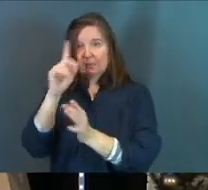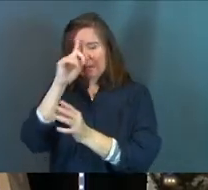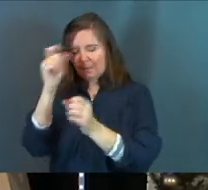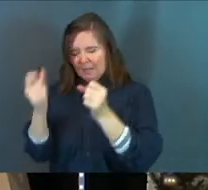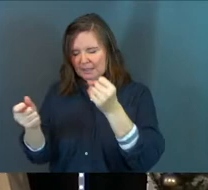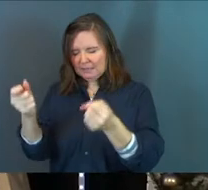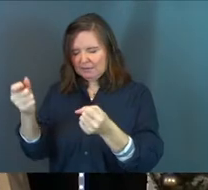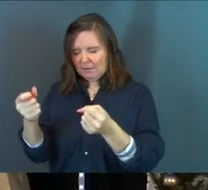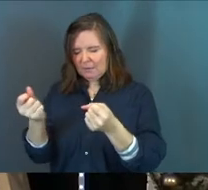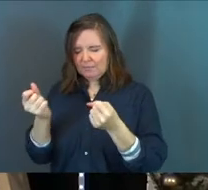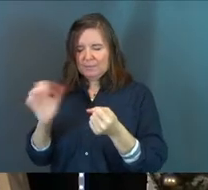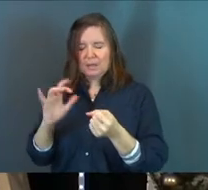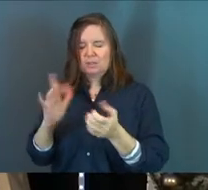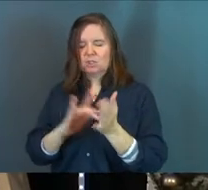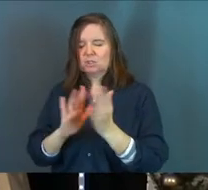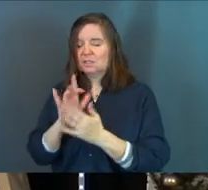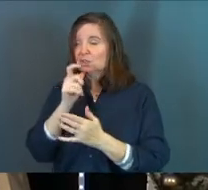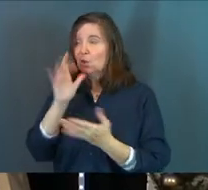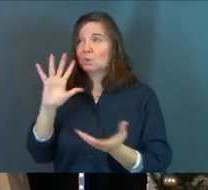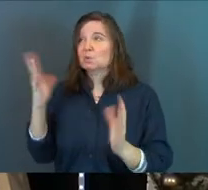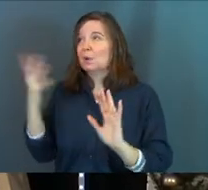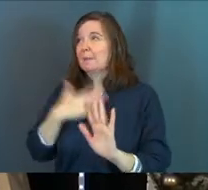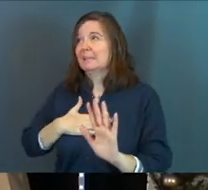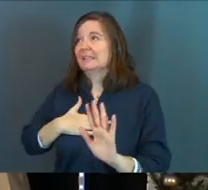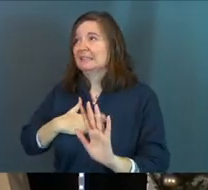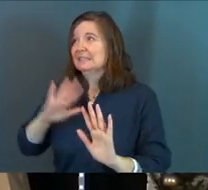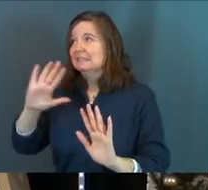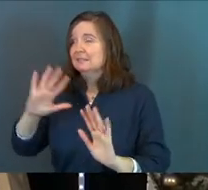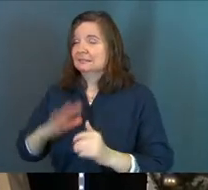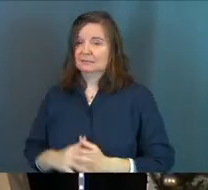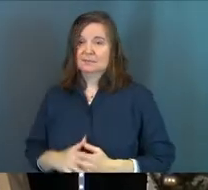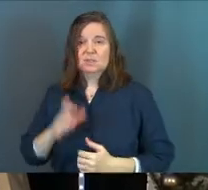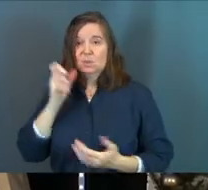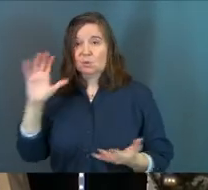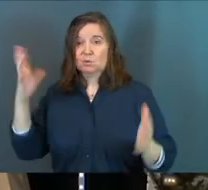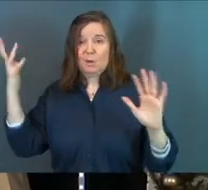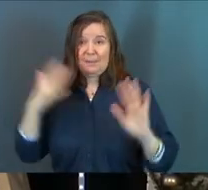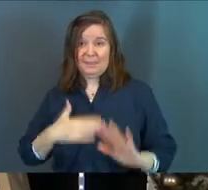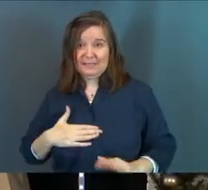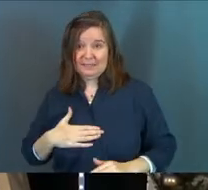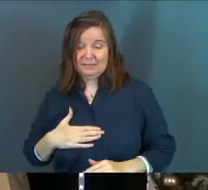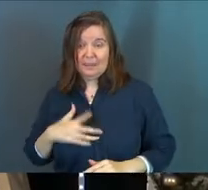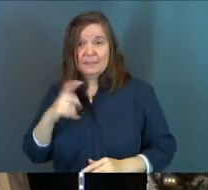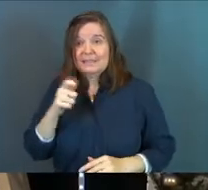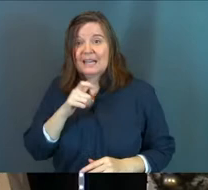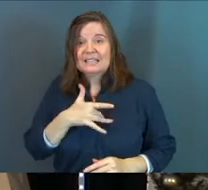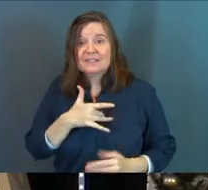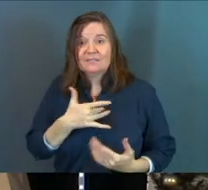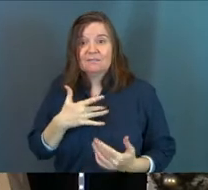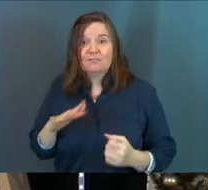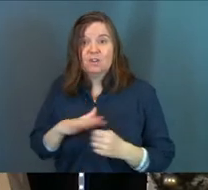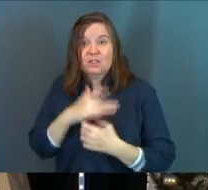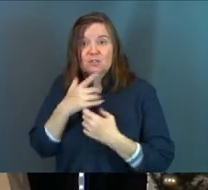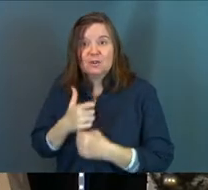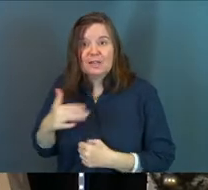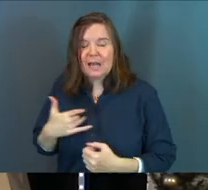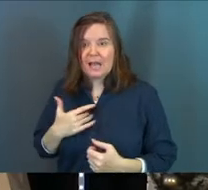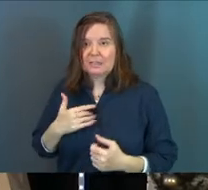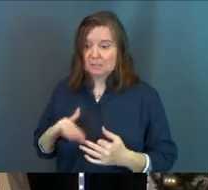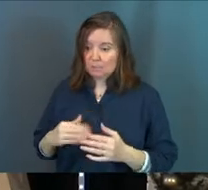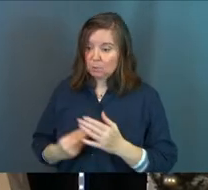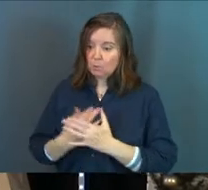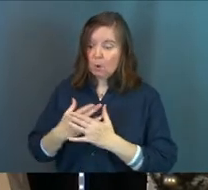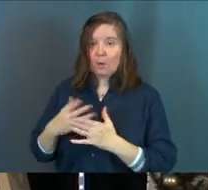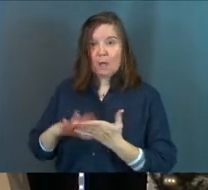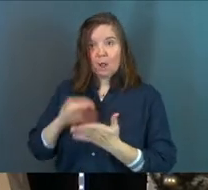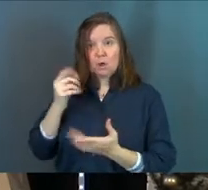mind at the time. And I said, and Jesus, don't screw it up, please. Don't screw it up. Because I didn't fully trust him yet, right? I had some growing